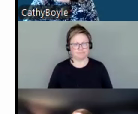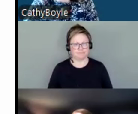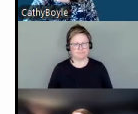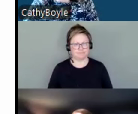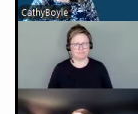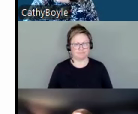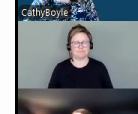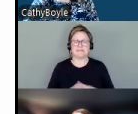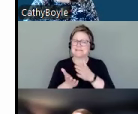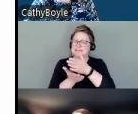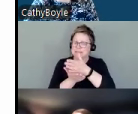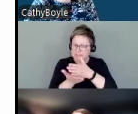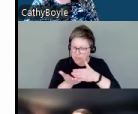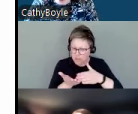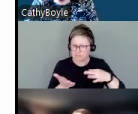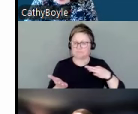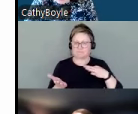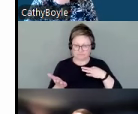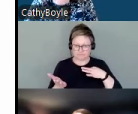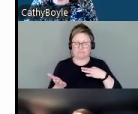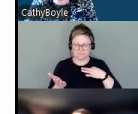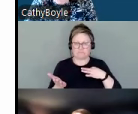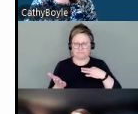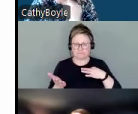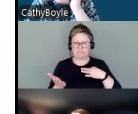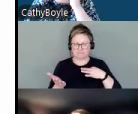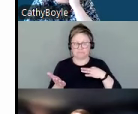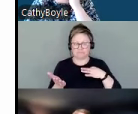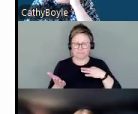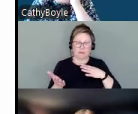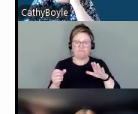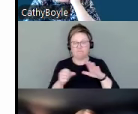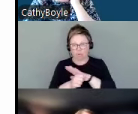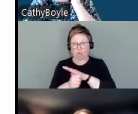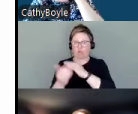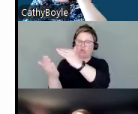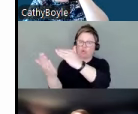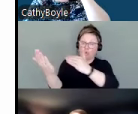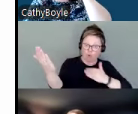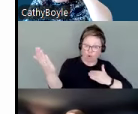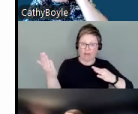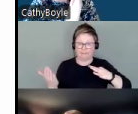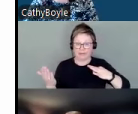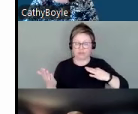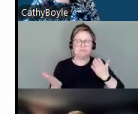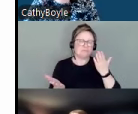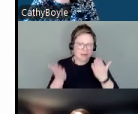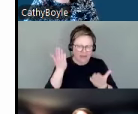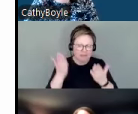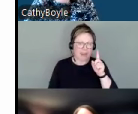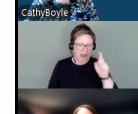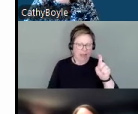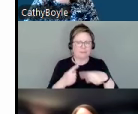On some applications, longer, full applications, They may ask about